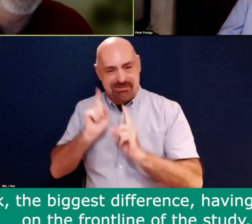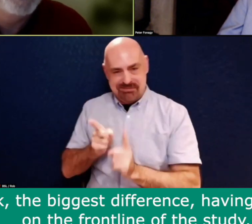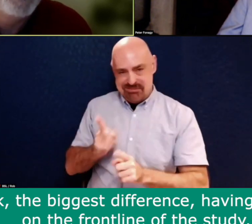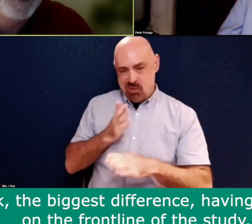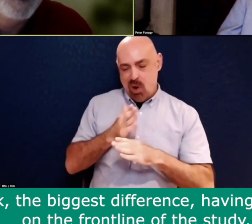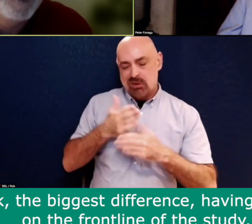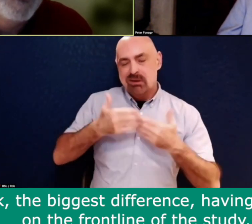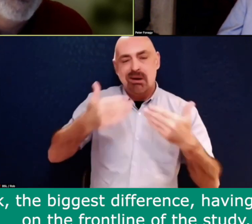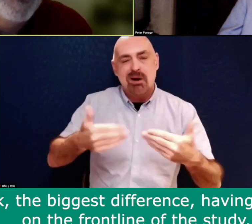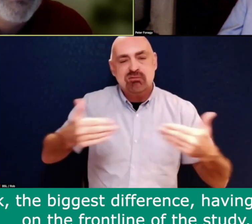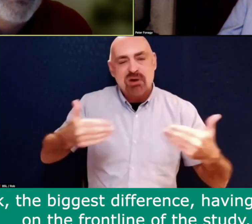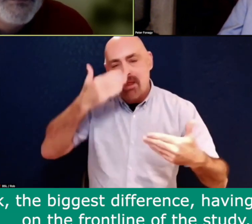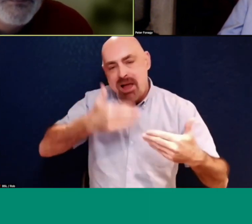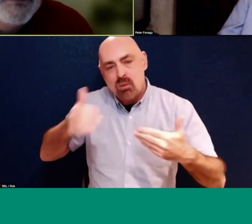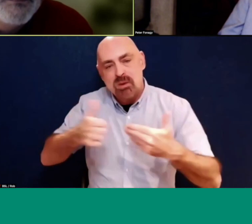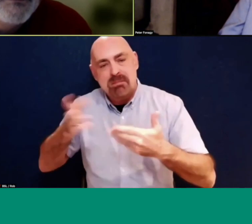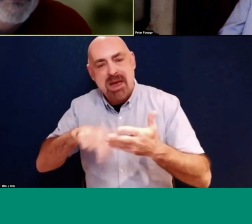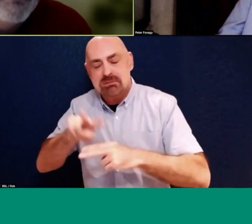study.